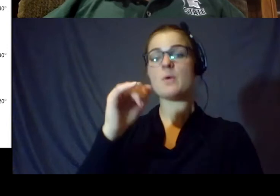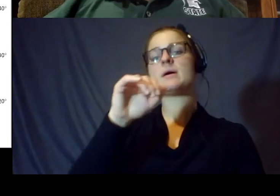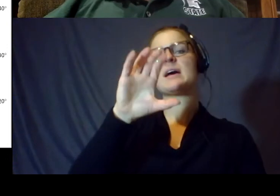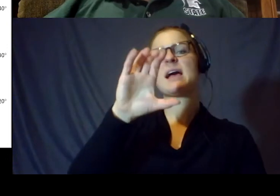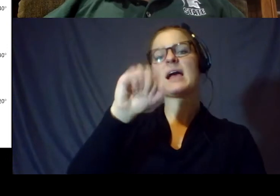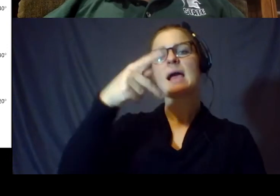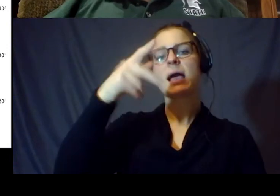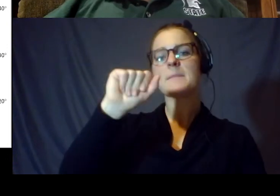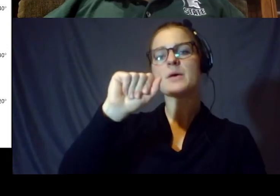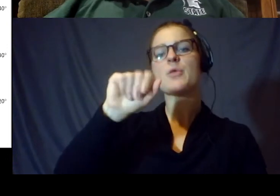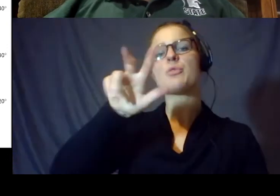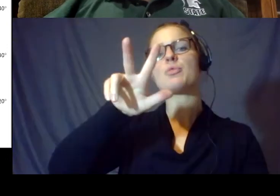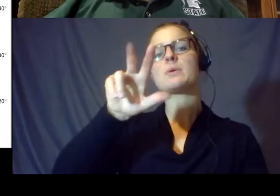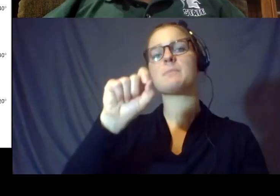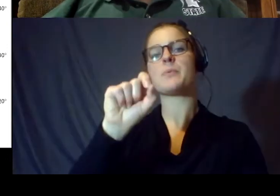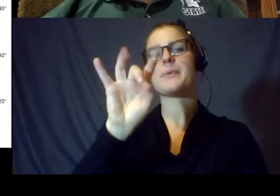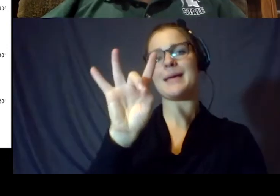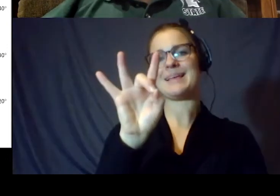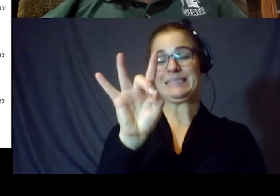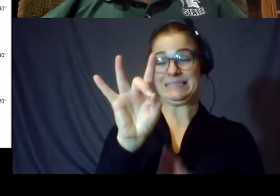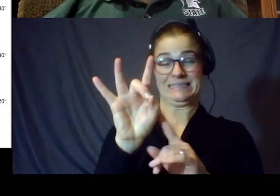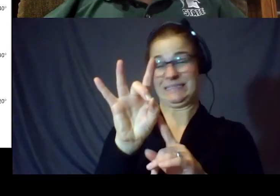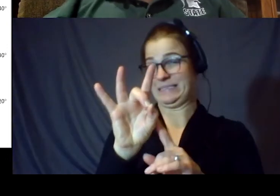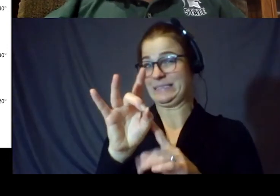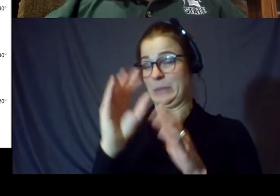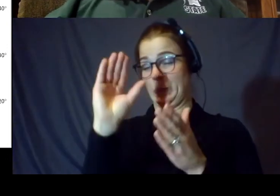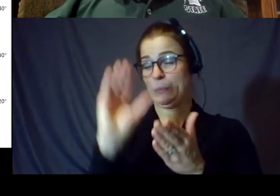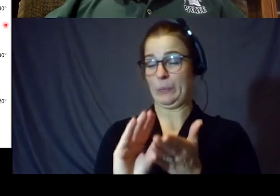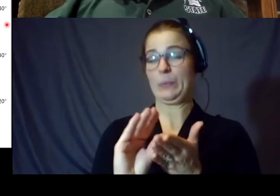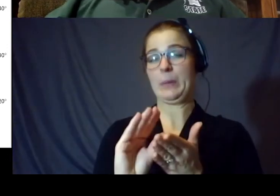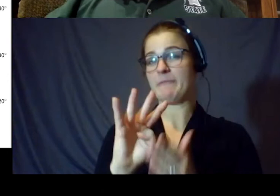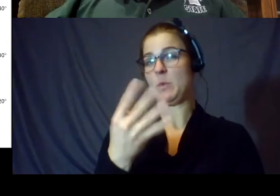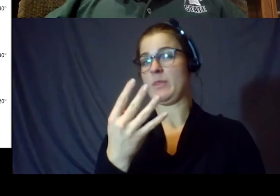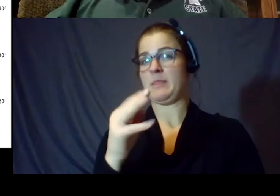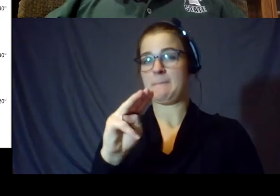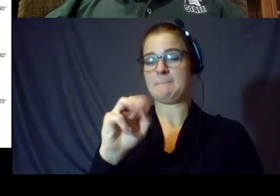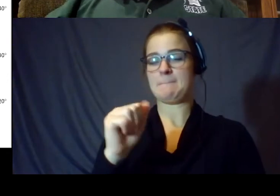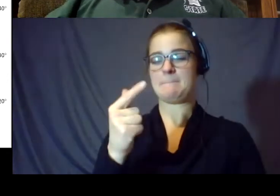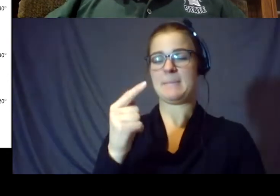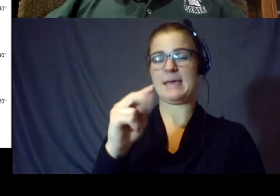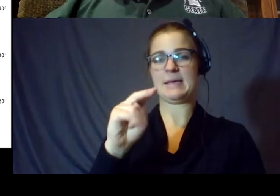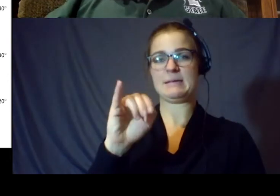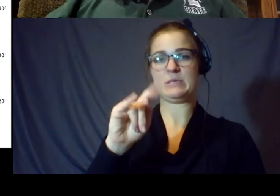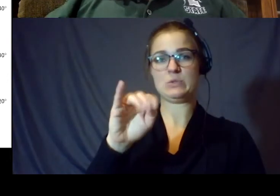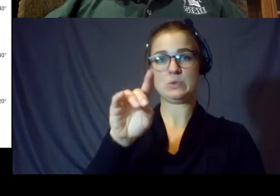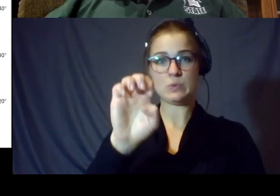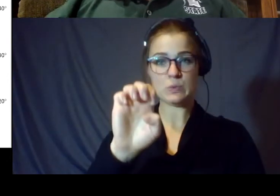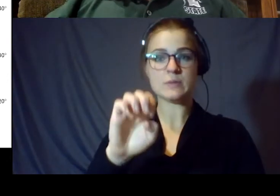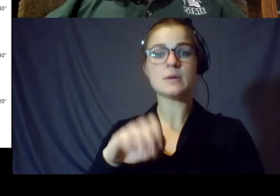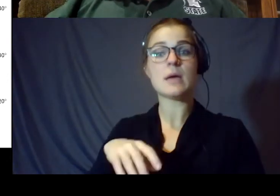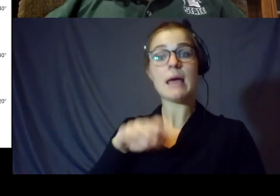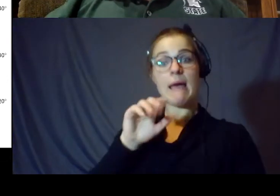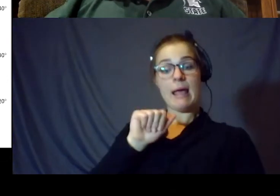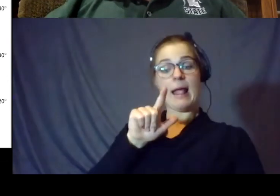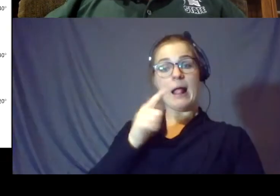is 3.8, almost a 4th magnitude star. So when algol is at its brightest, it's almost